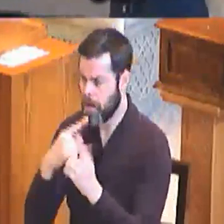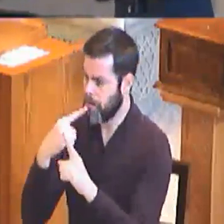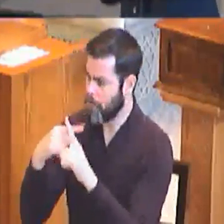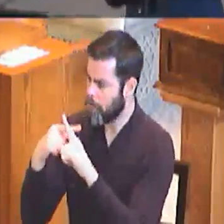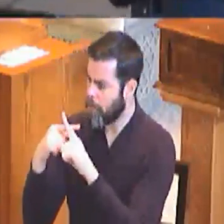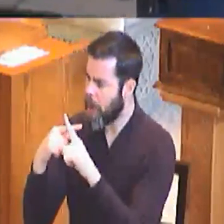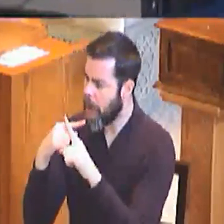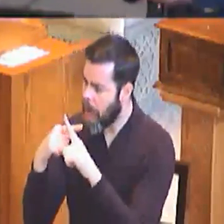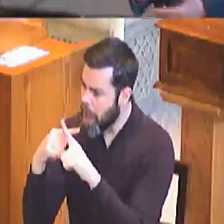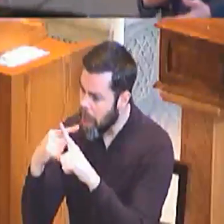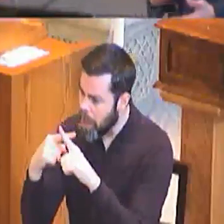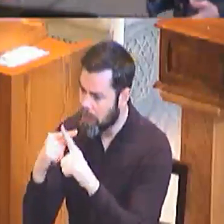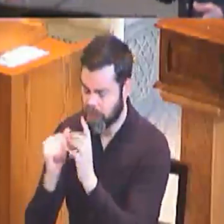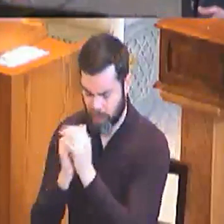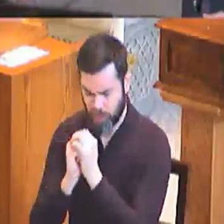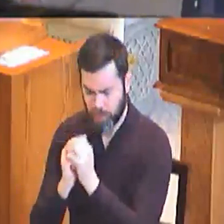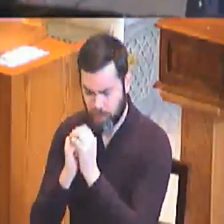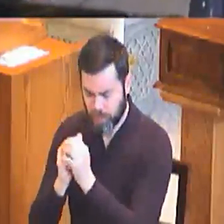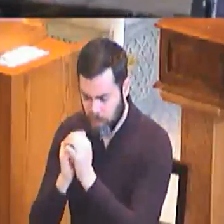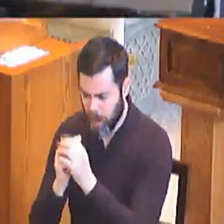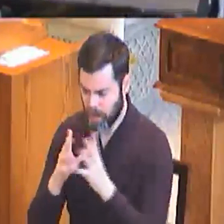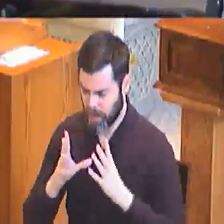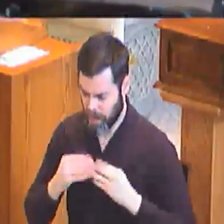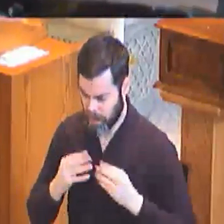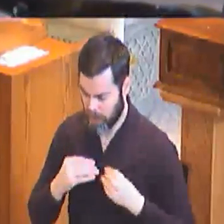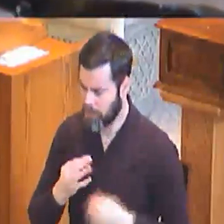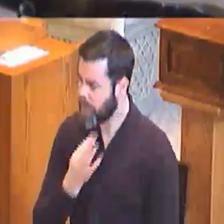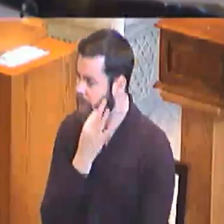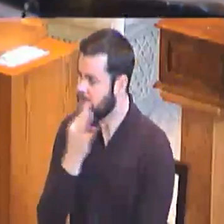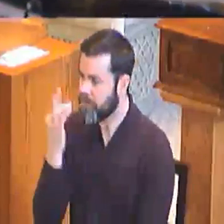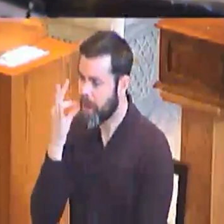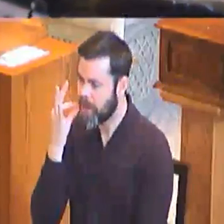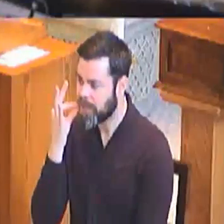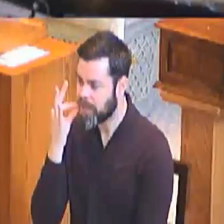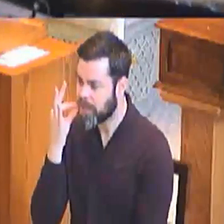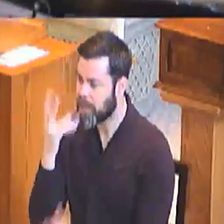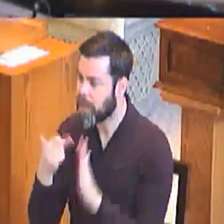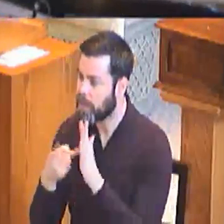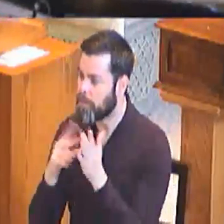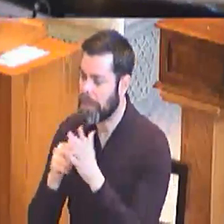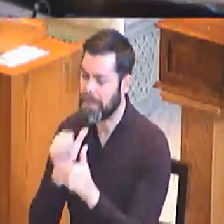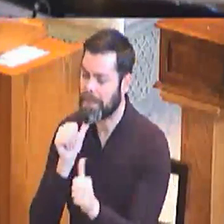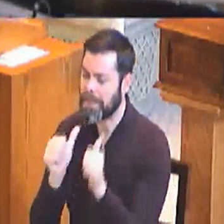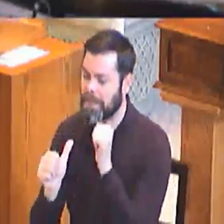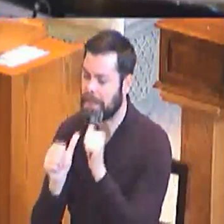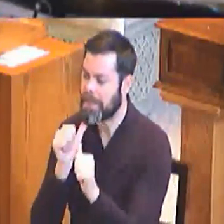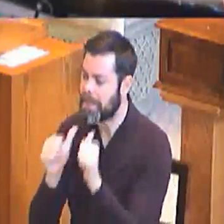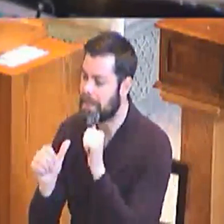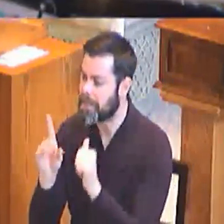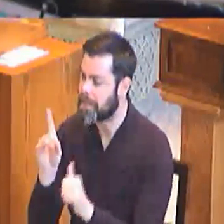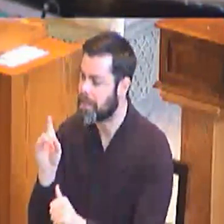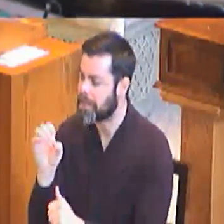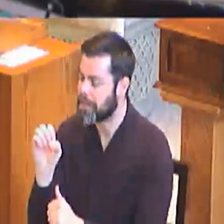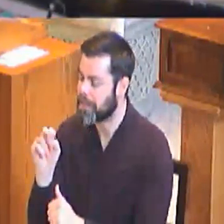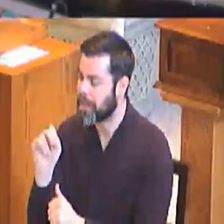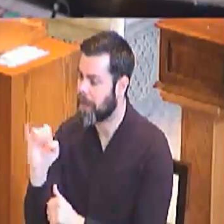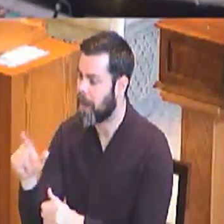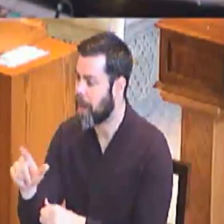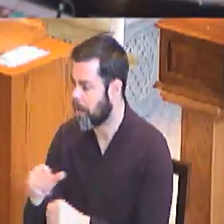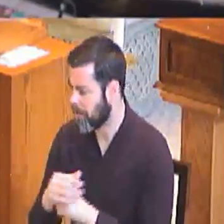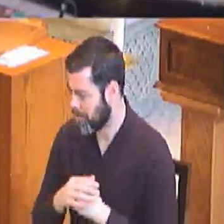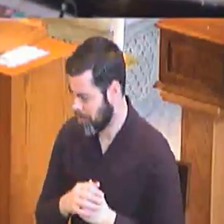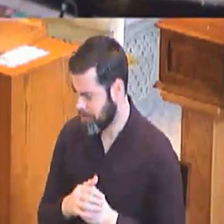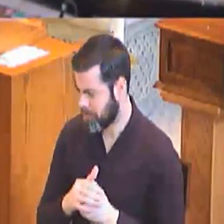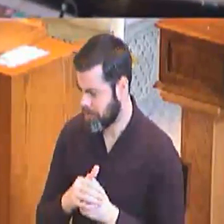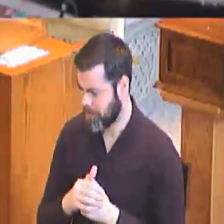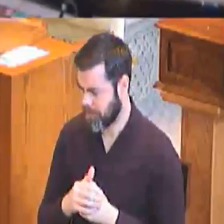Prayer is affirmation. Fasting is denial. In that what we use when we're experiencing